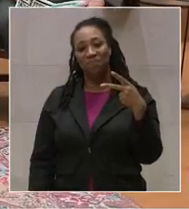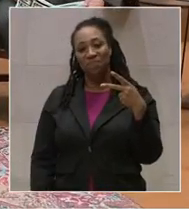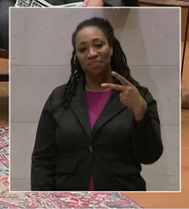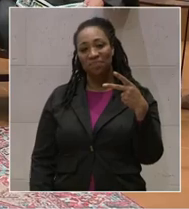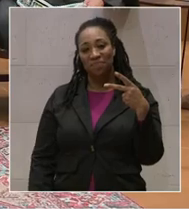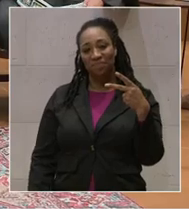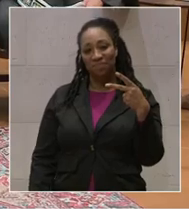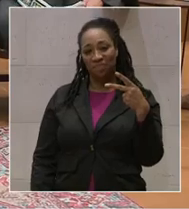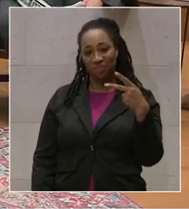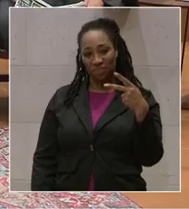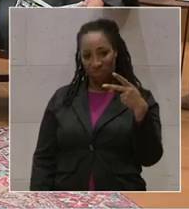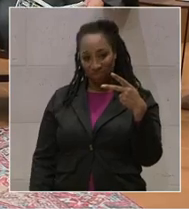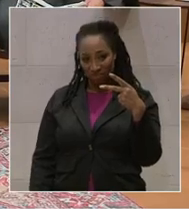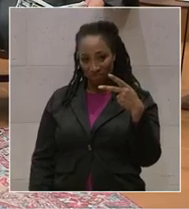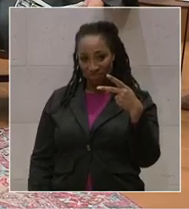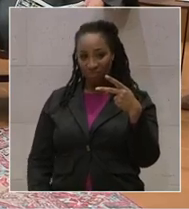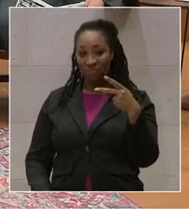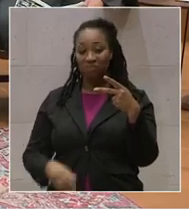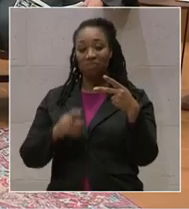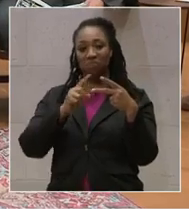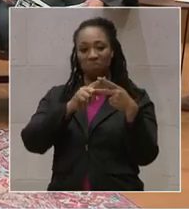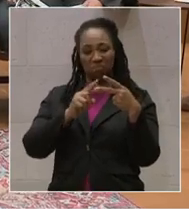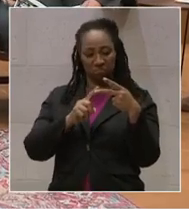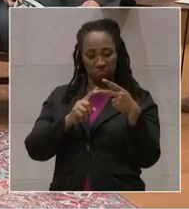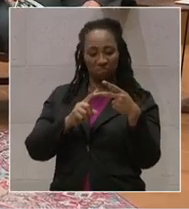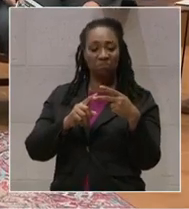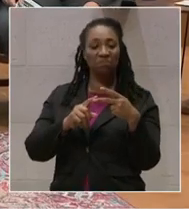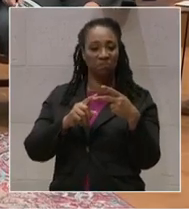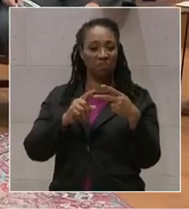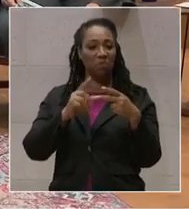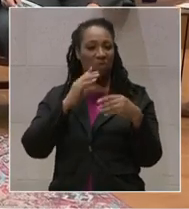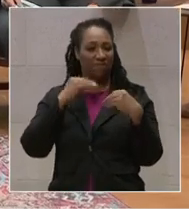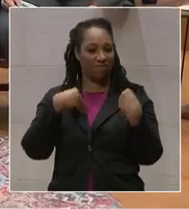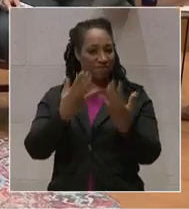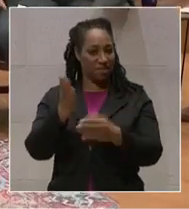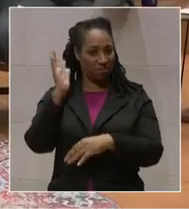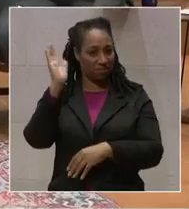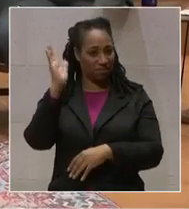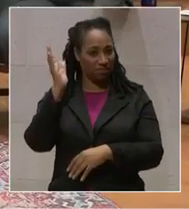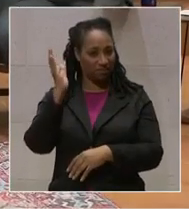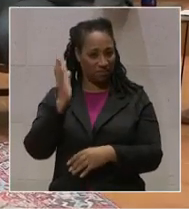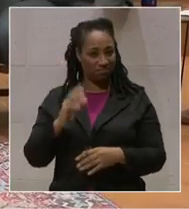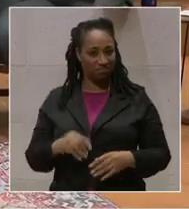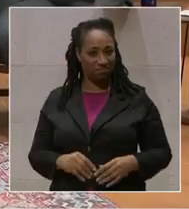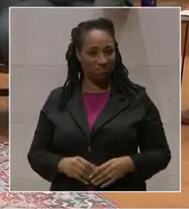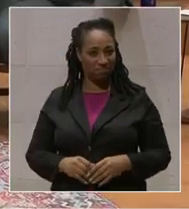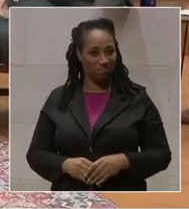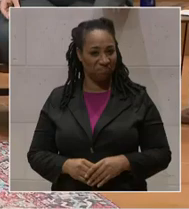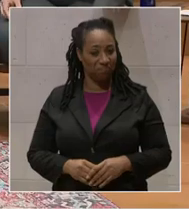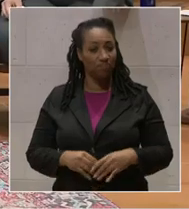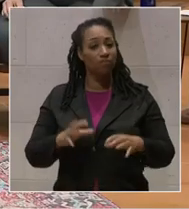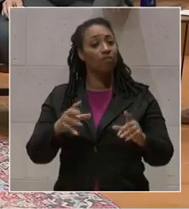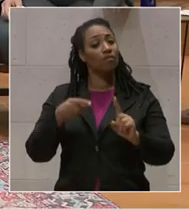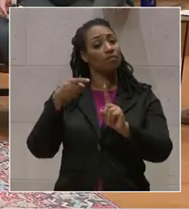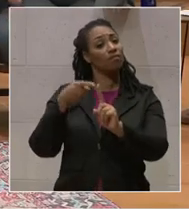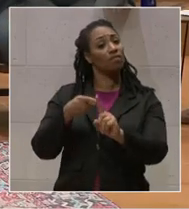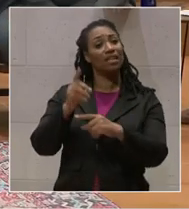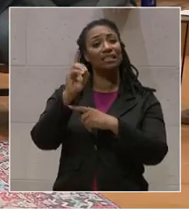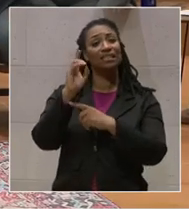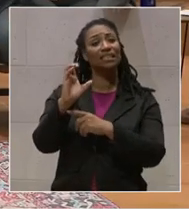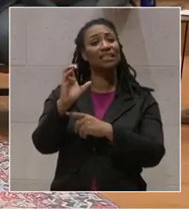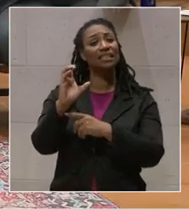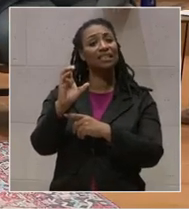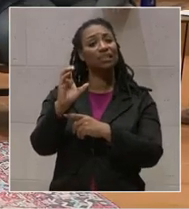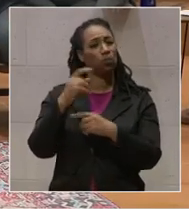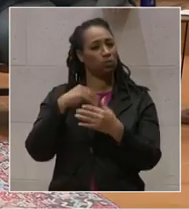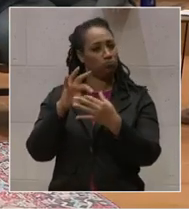us. But just about D.C. and a little bit about the landscape of D.C., because I think that context, as we heard from the last panel, matters